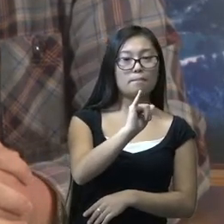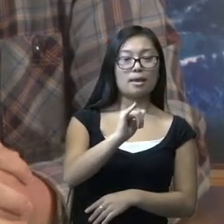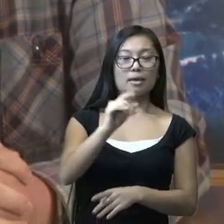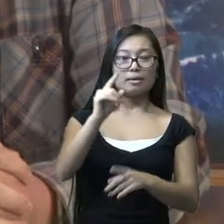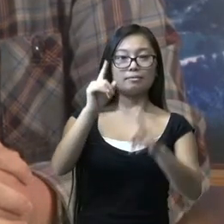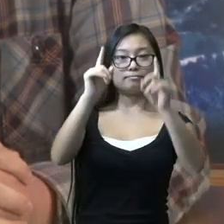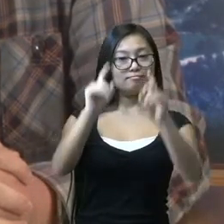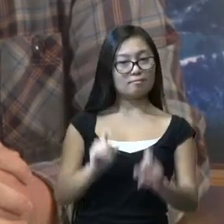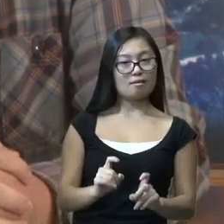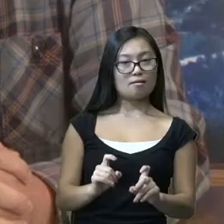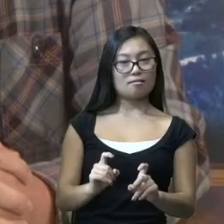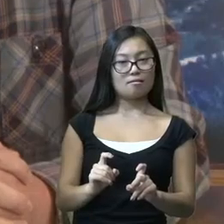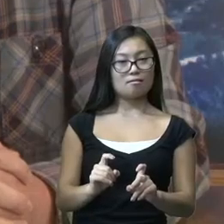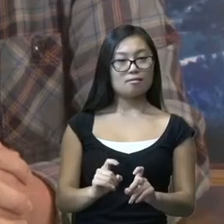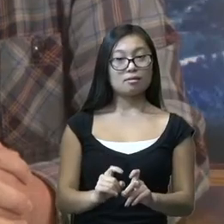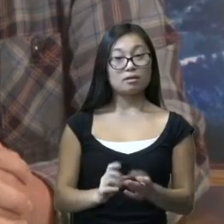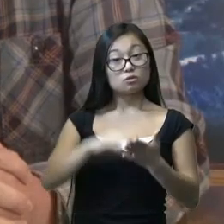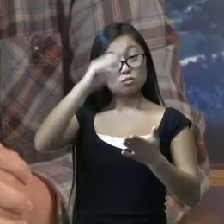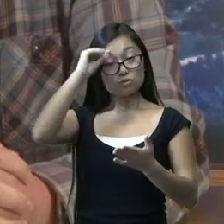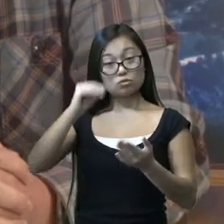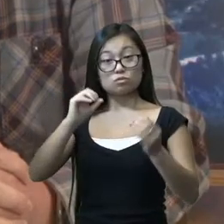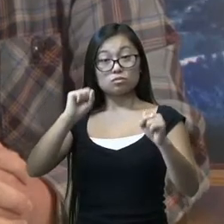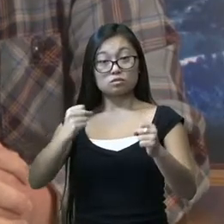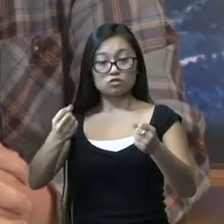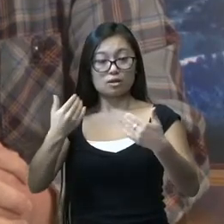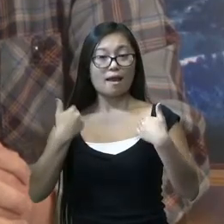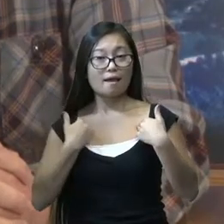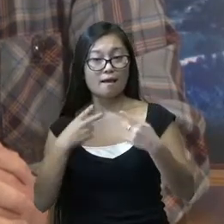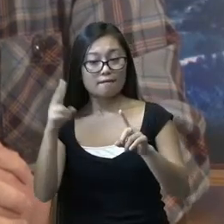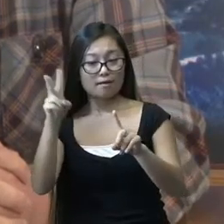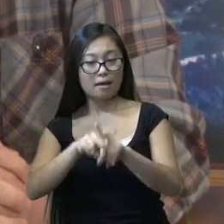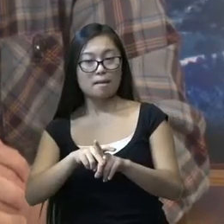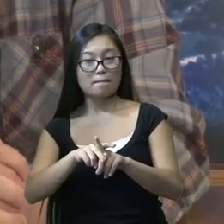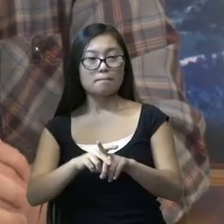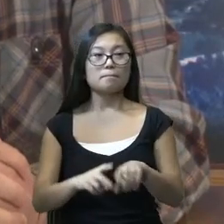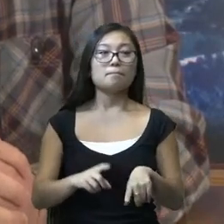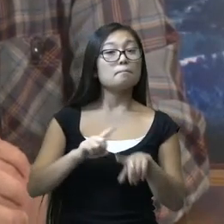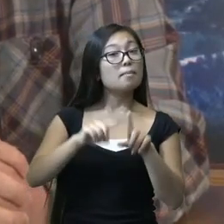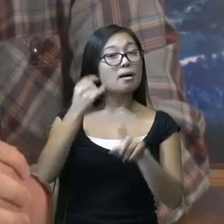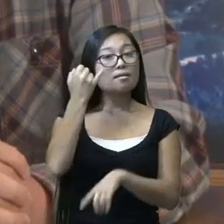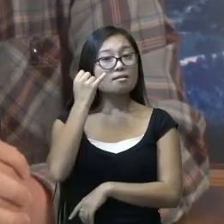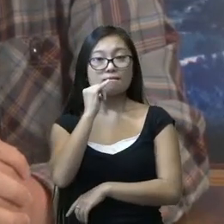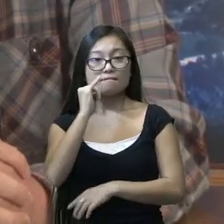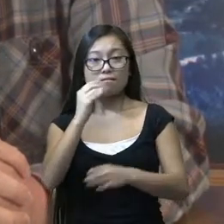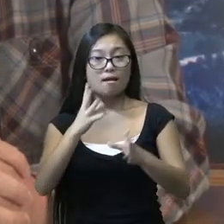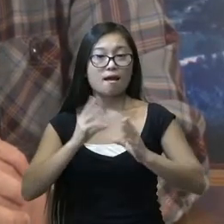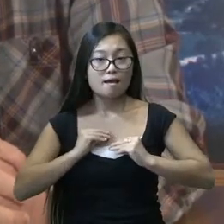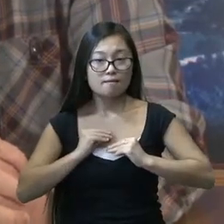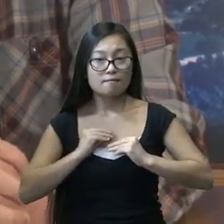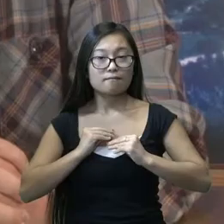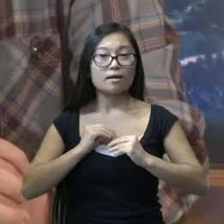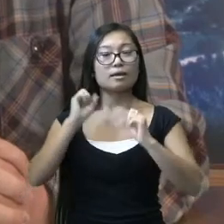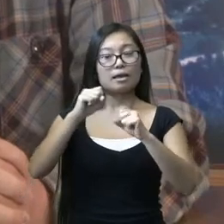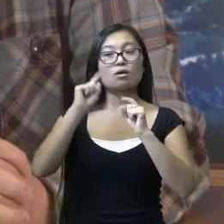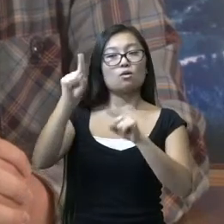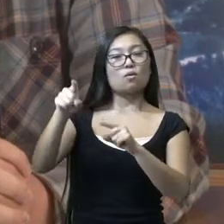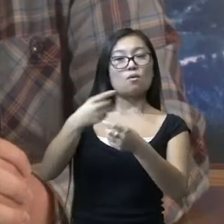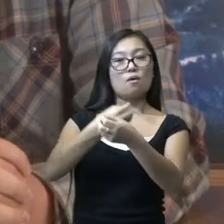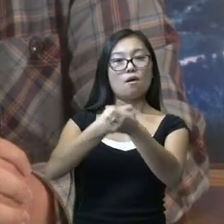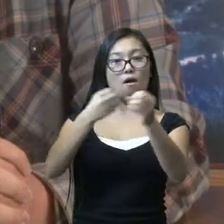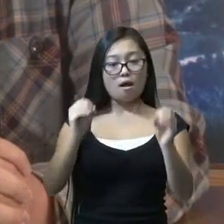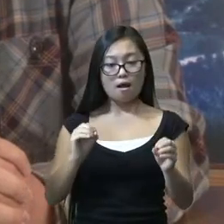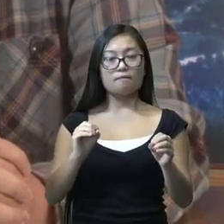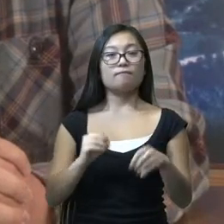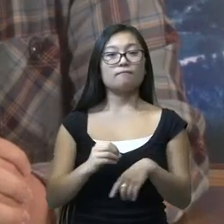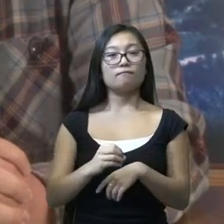exams. Students in IB classes should have received registration information during their classes. If you did not receive registration information, you can pick up a